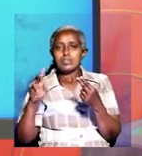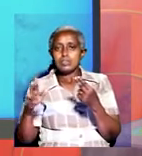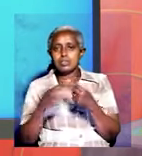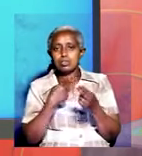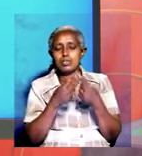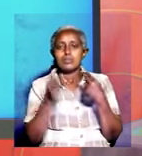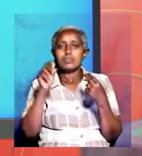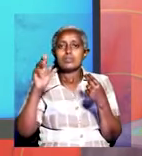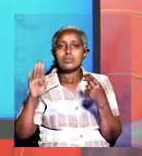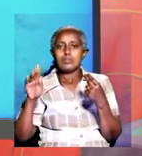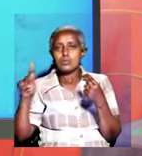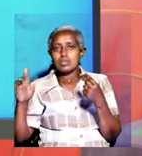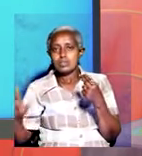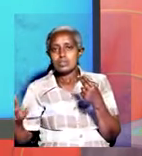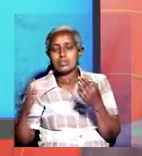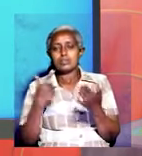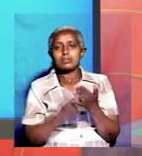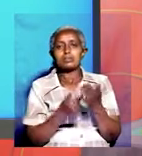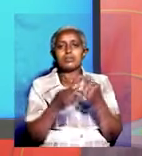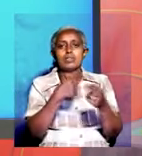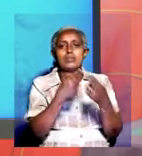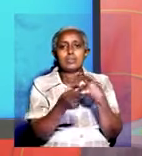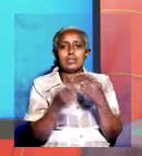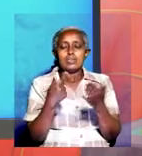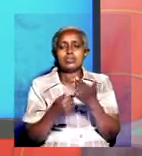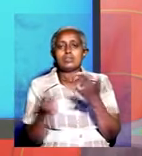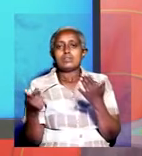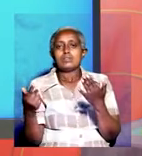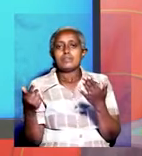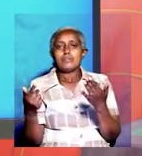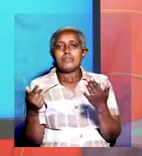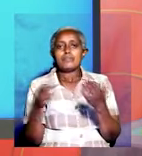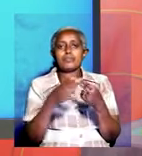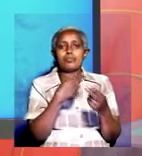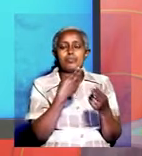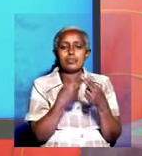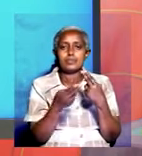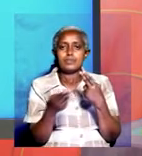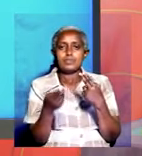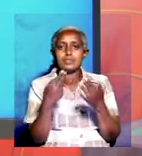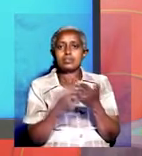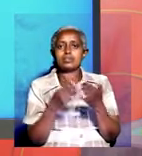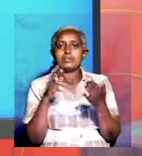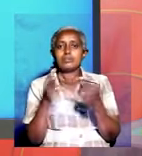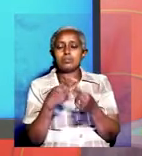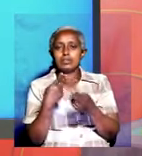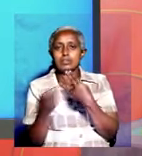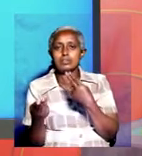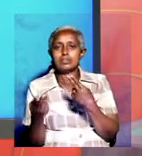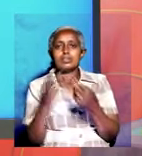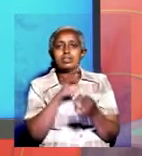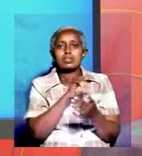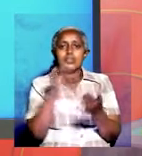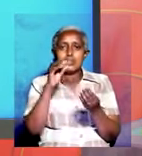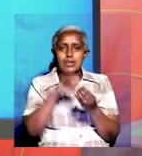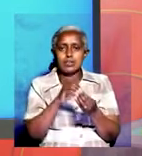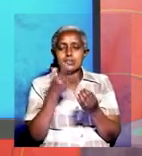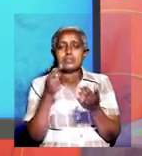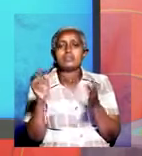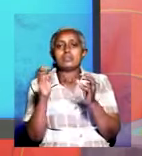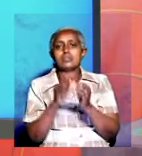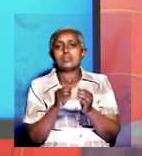1. So we multiply this by this one, by this one, and this by this. So, and you add the